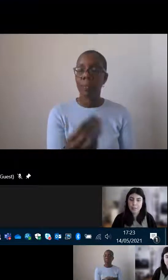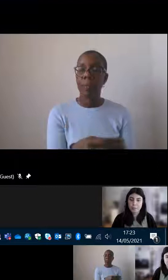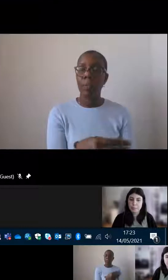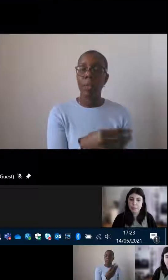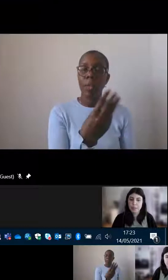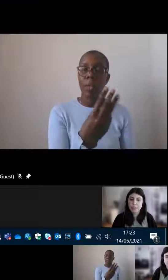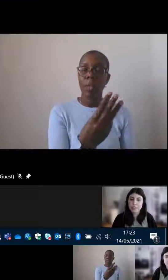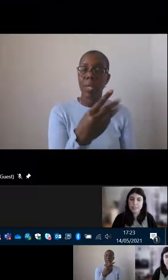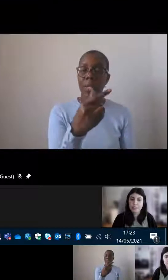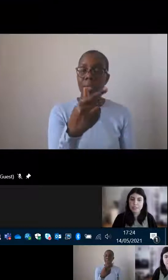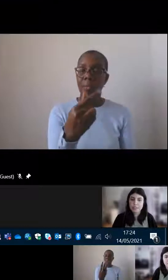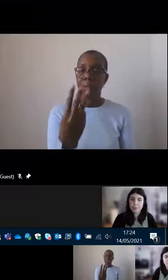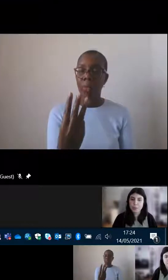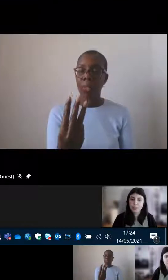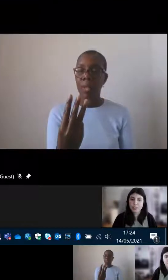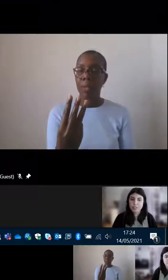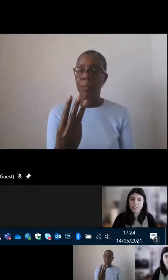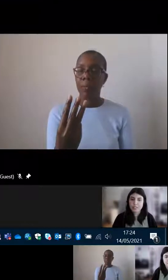373